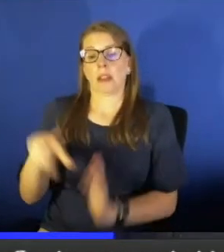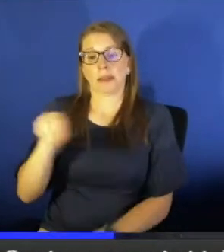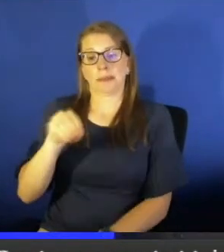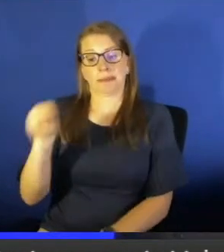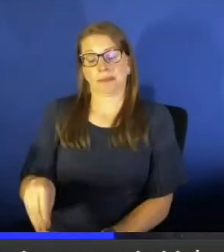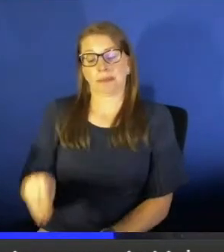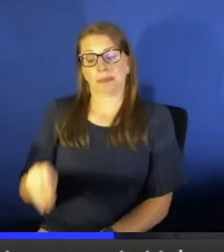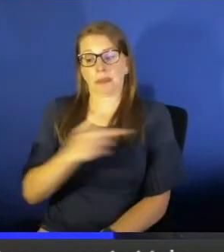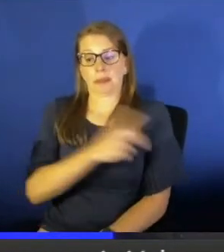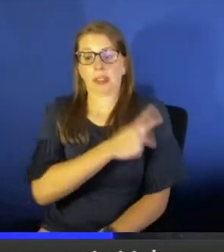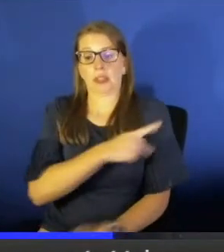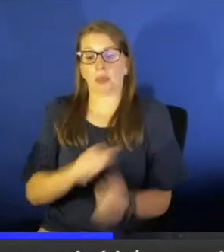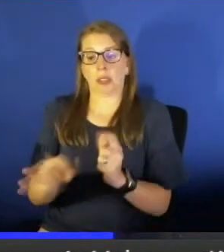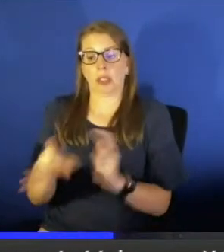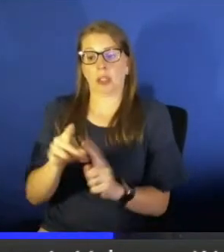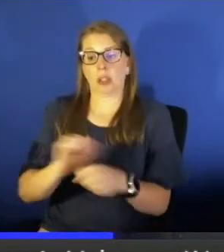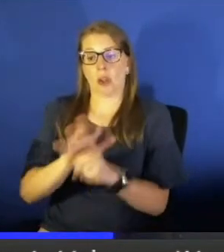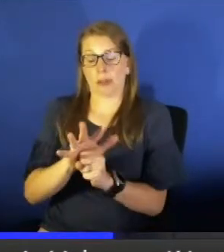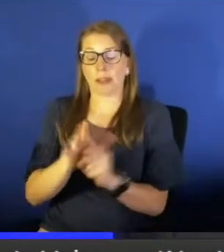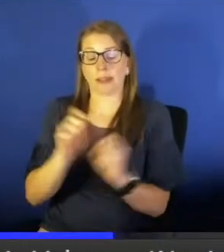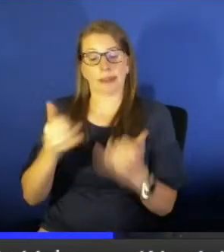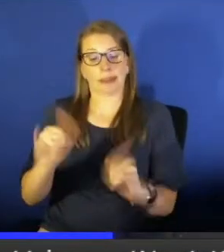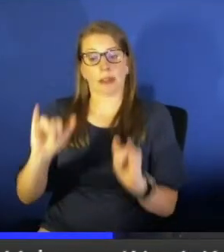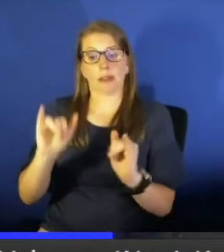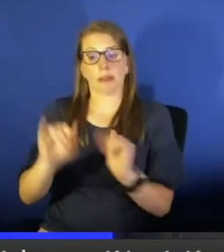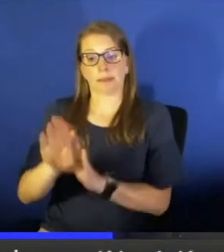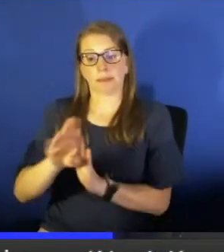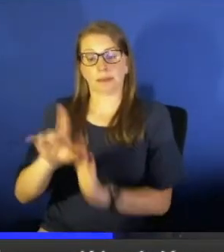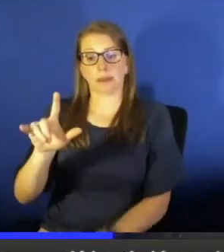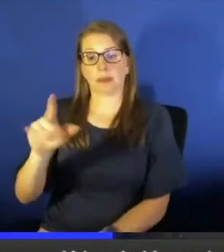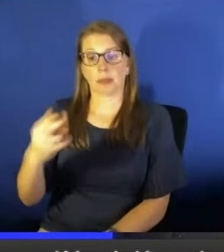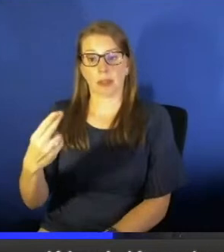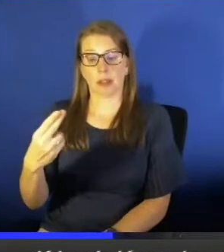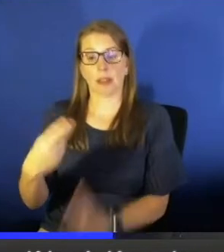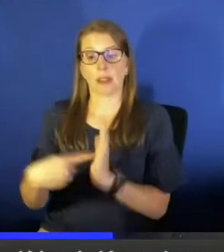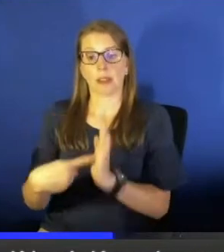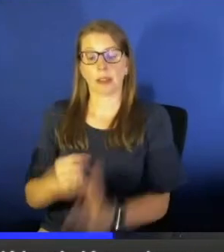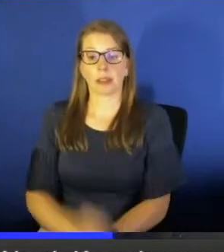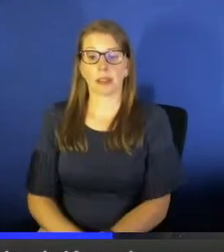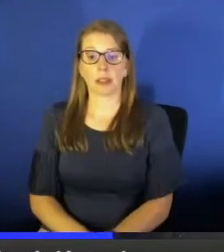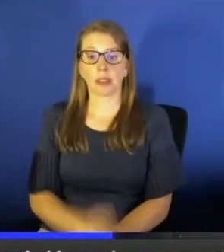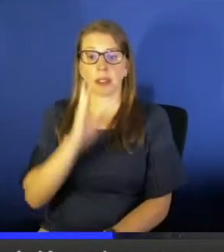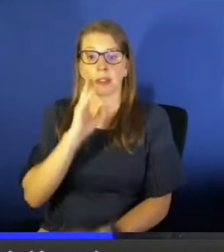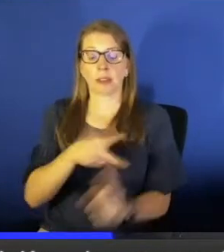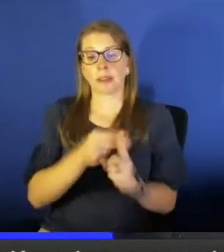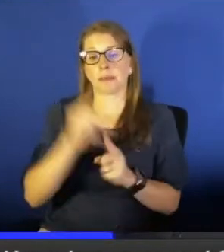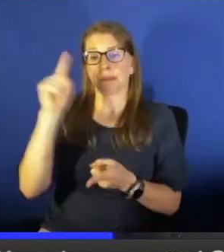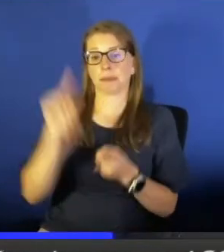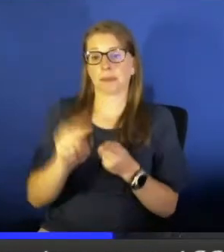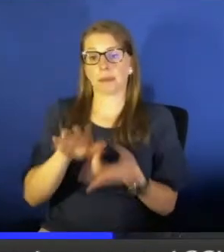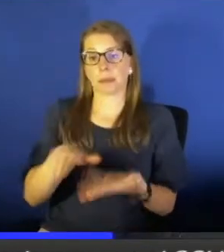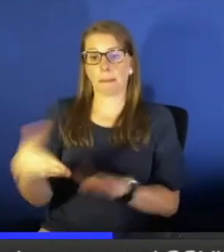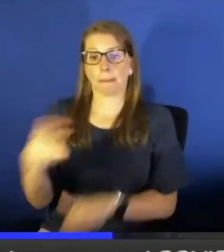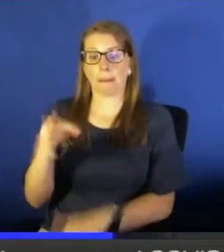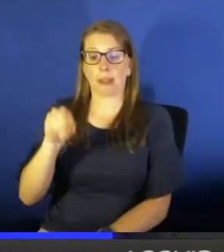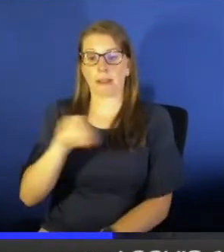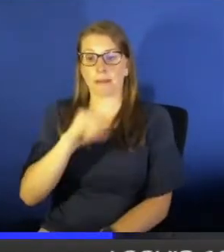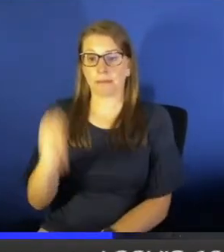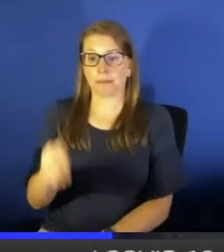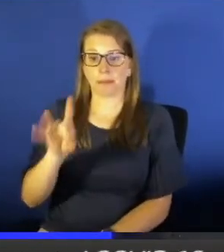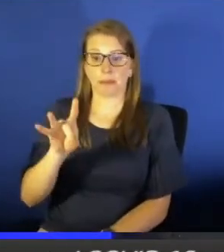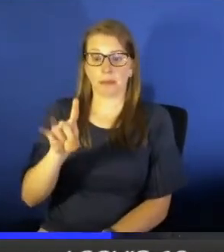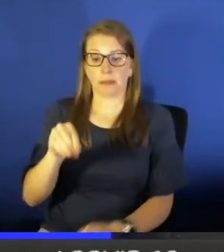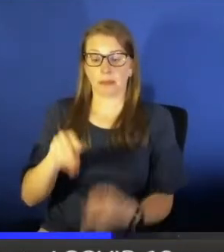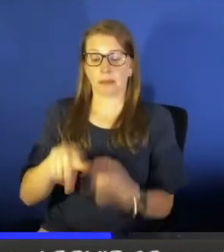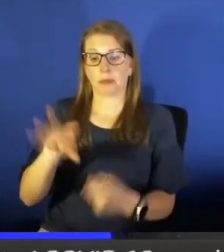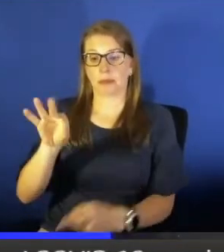know that vaccination reduces that. We know that vaccination reduces your risk of death by 90%, 80 to 90%. That's